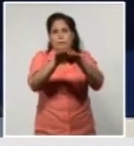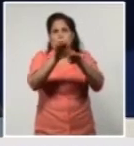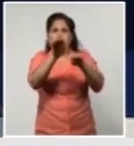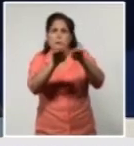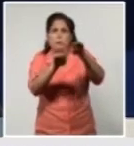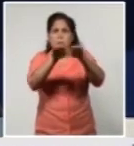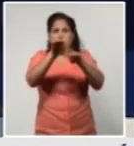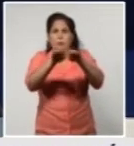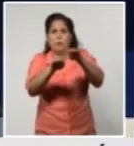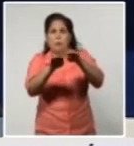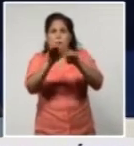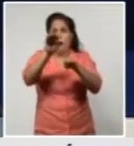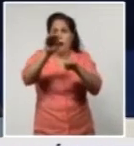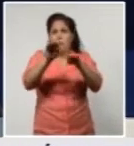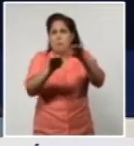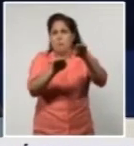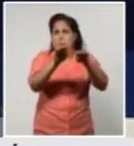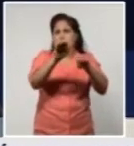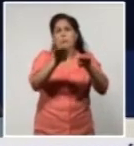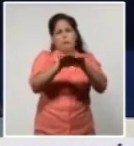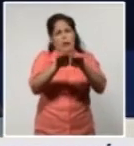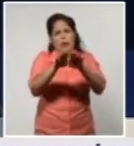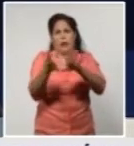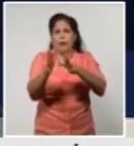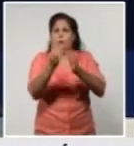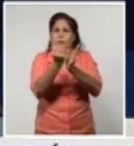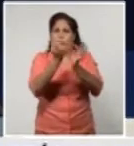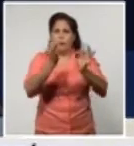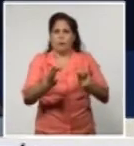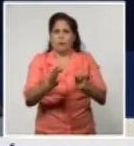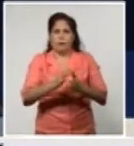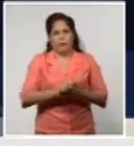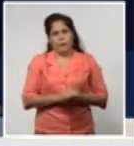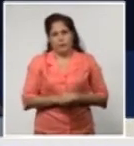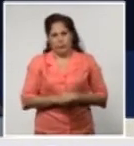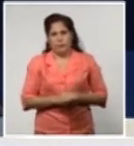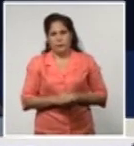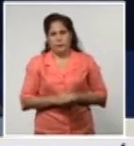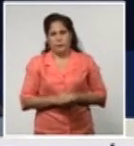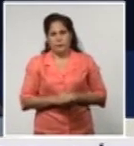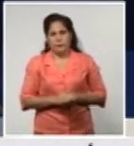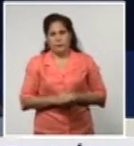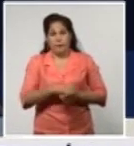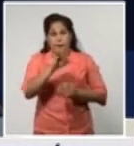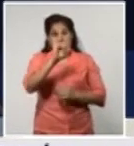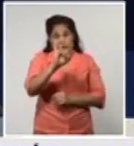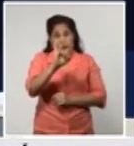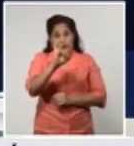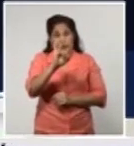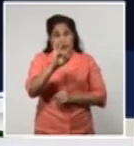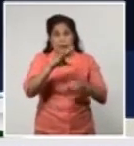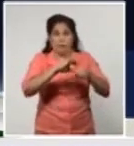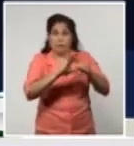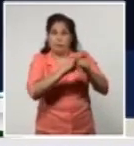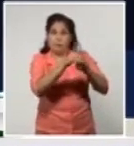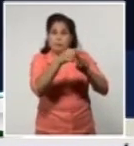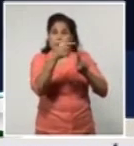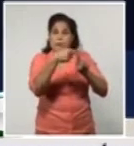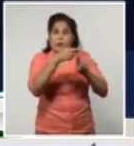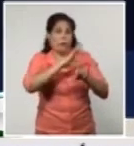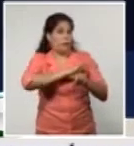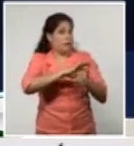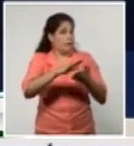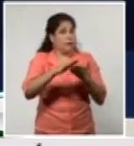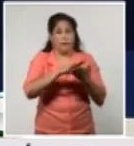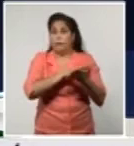49.54%. Notice how the behavior of the pandemic in terms of sex in our country is very similar in terms of the amount of